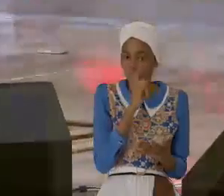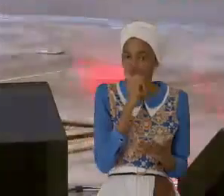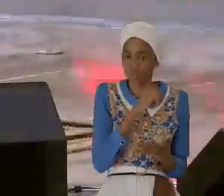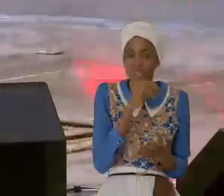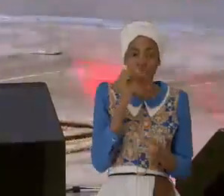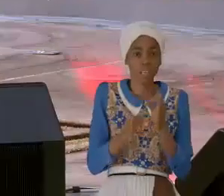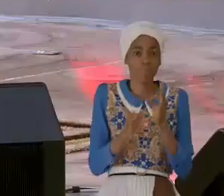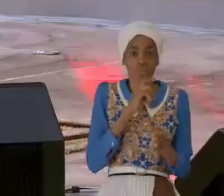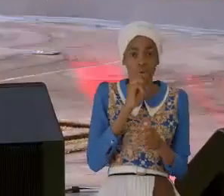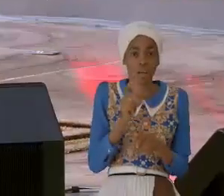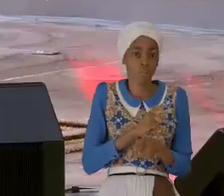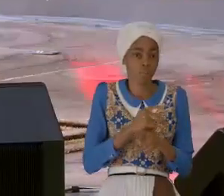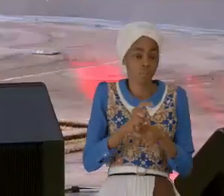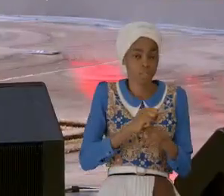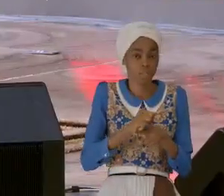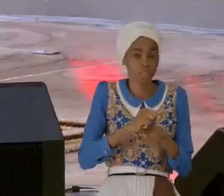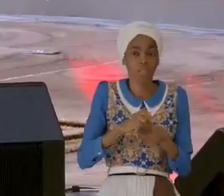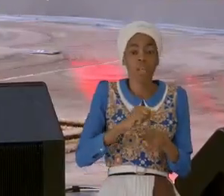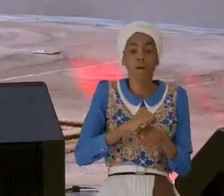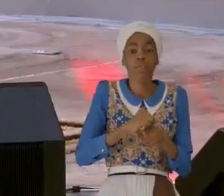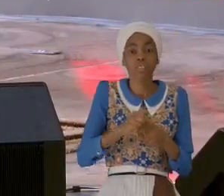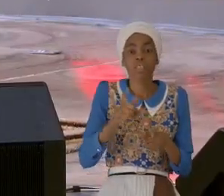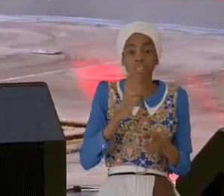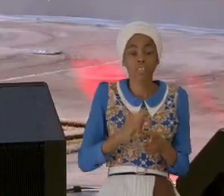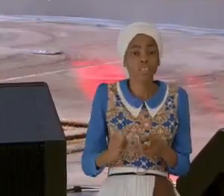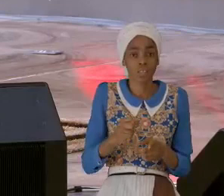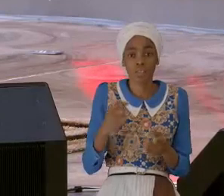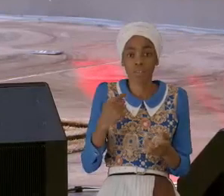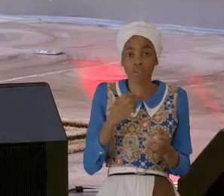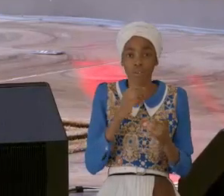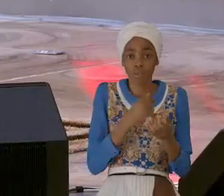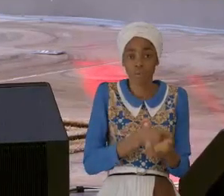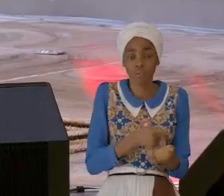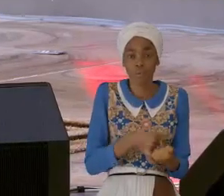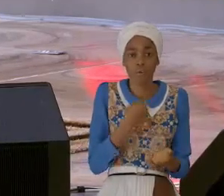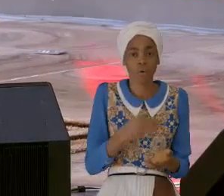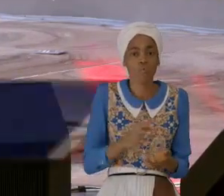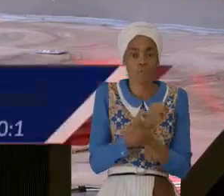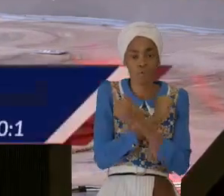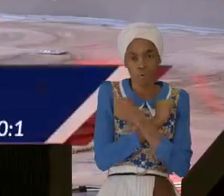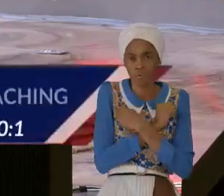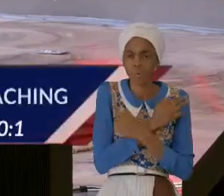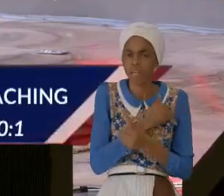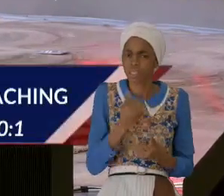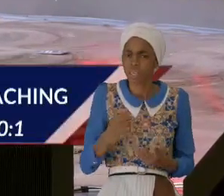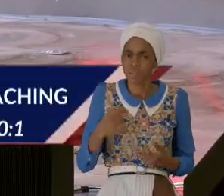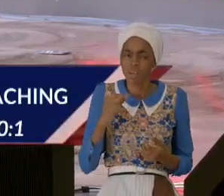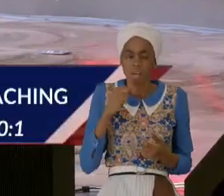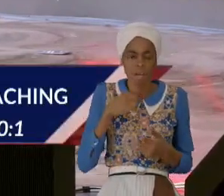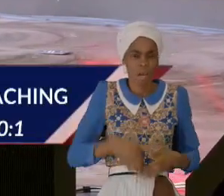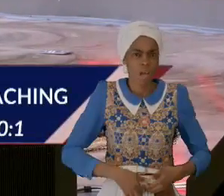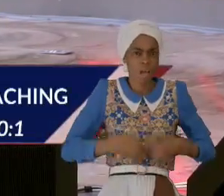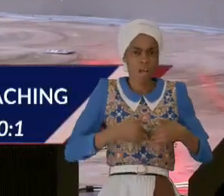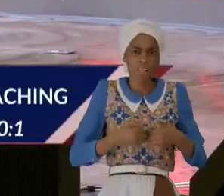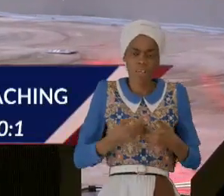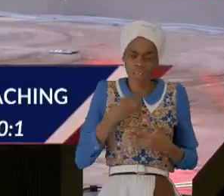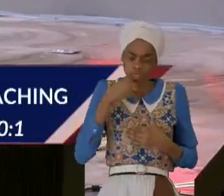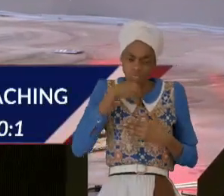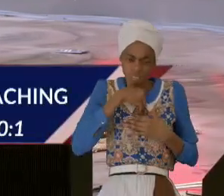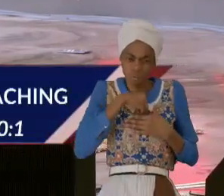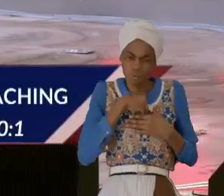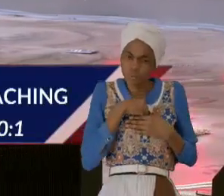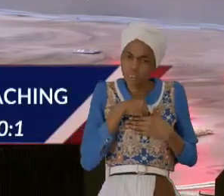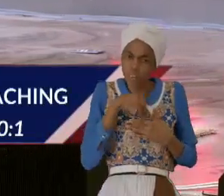then the leaven of anger has come in. Purge out the leaven of anger. You